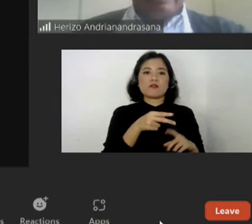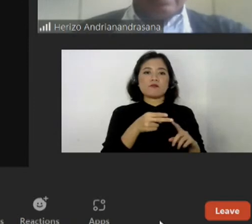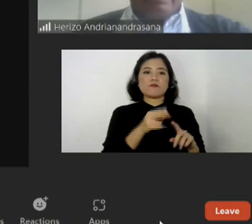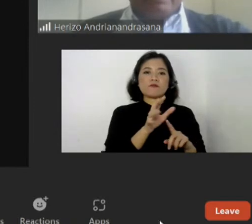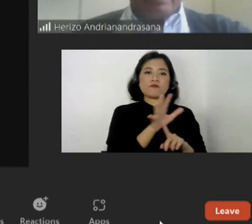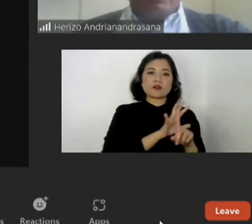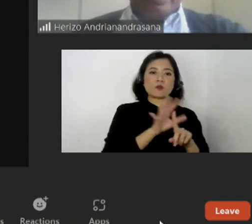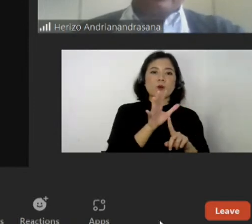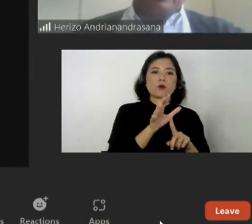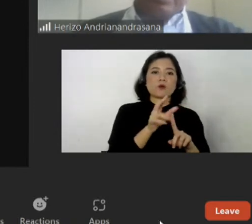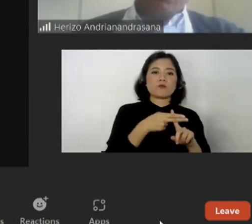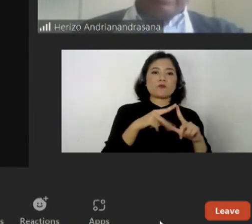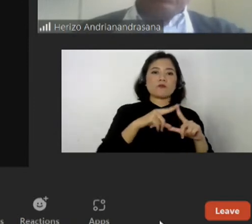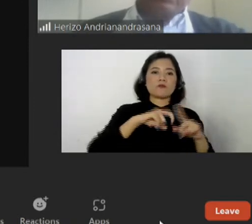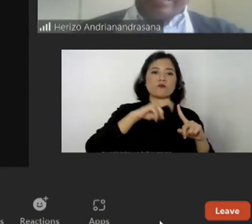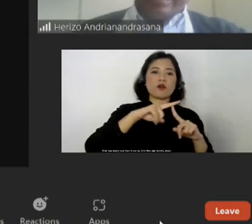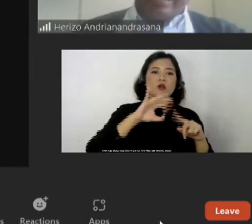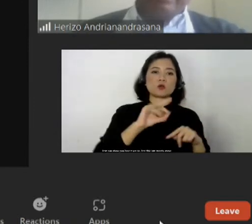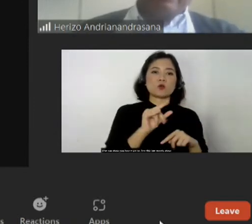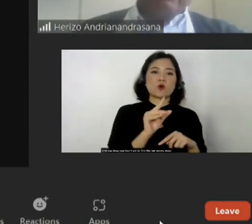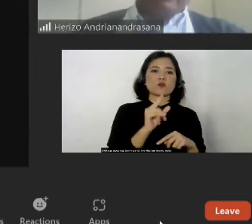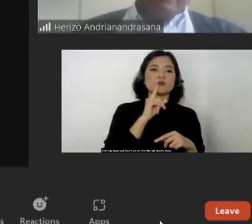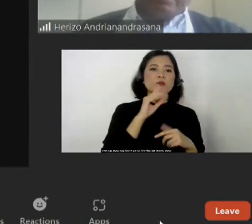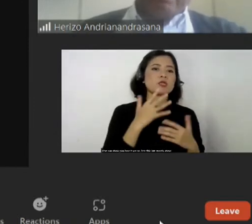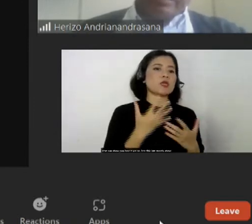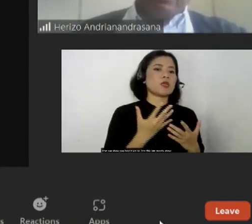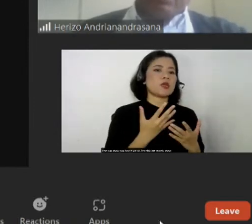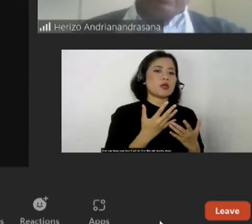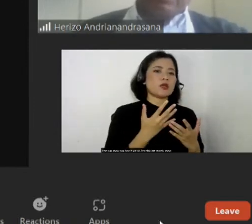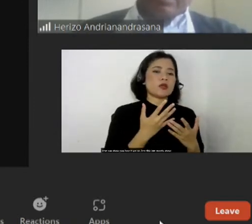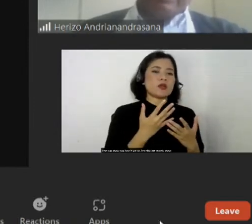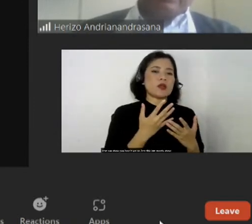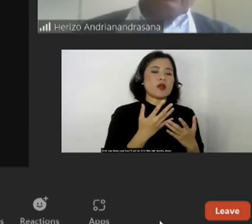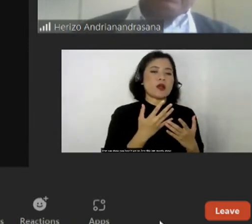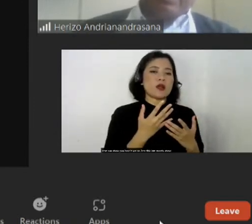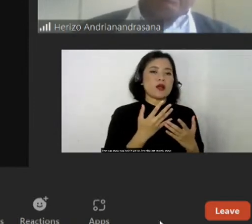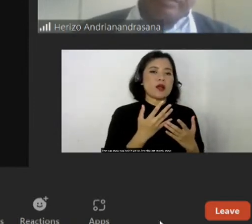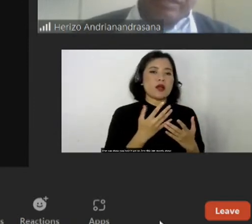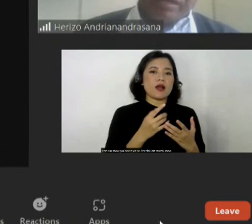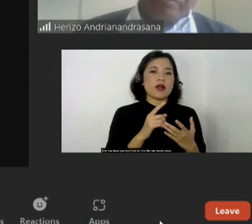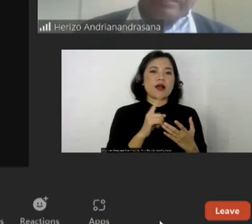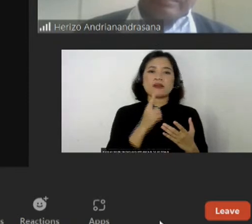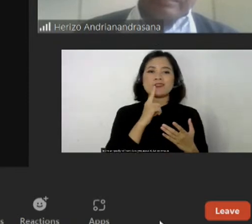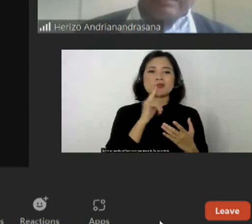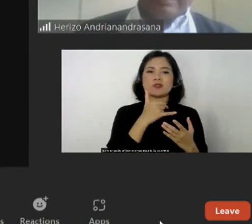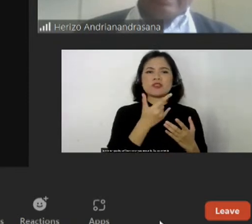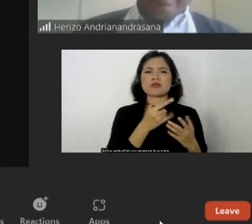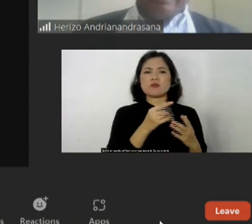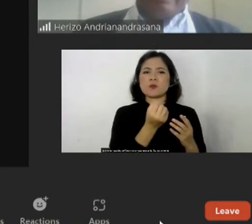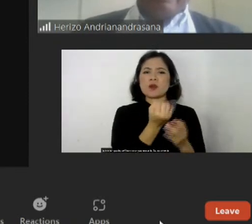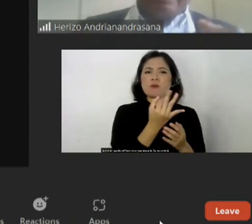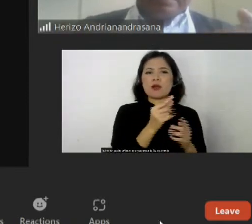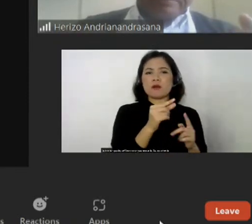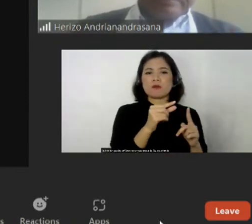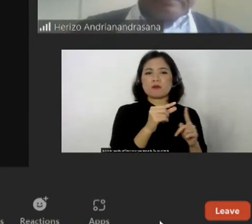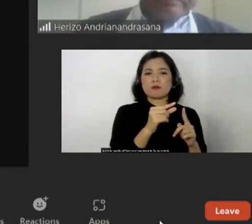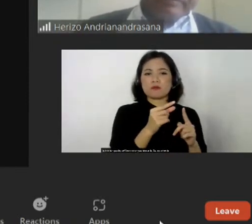it. So what is the quality of air based on the concentration of the fine particulate matters